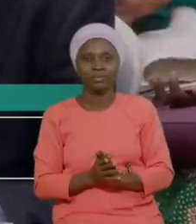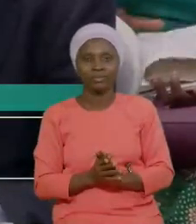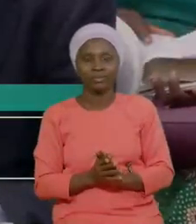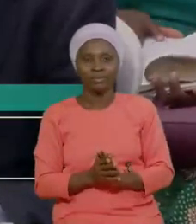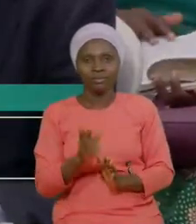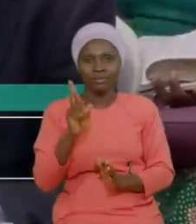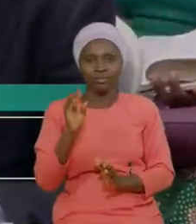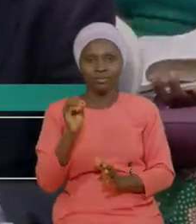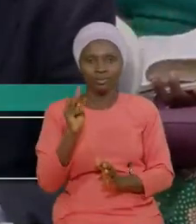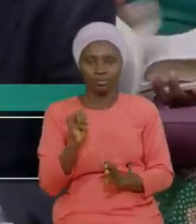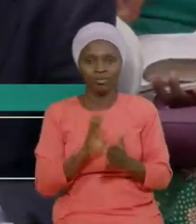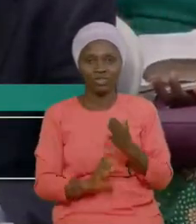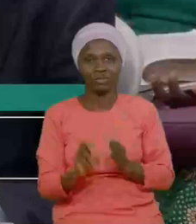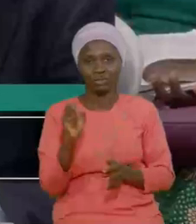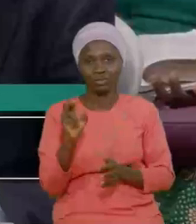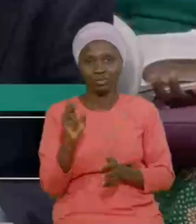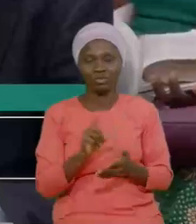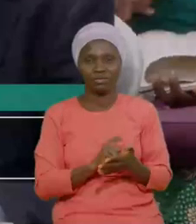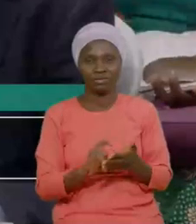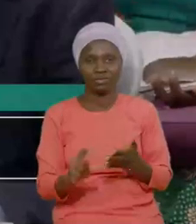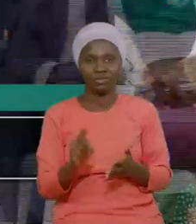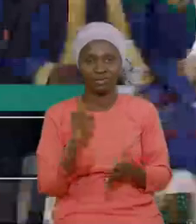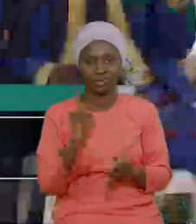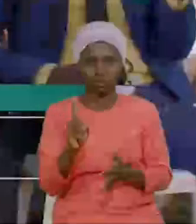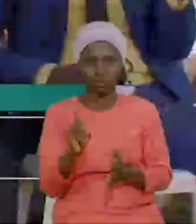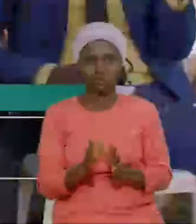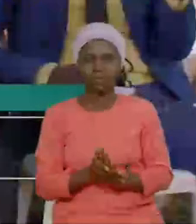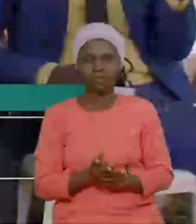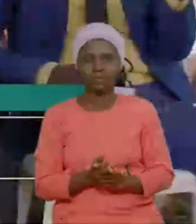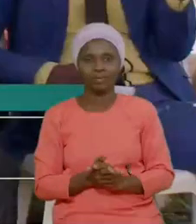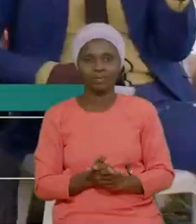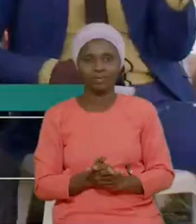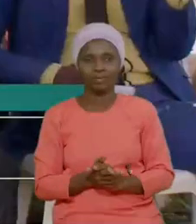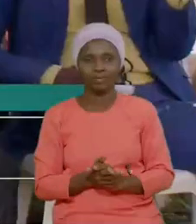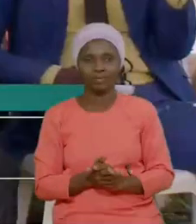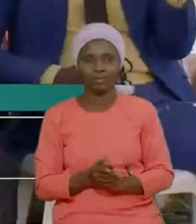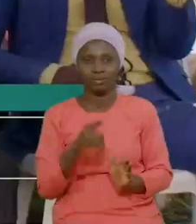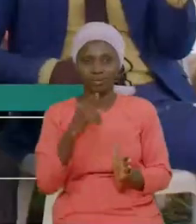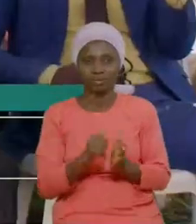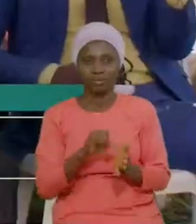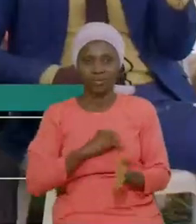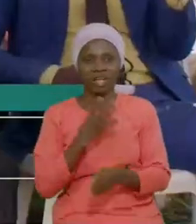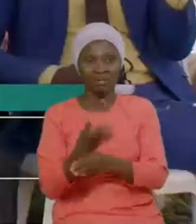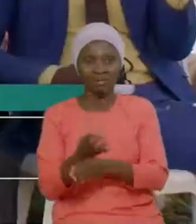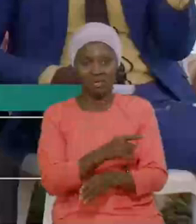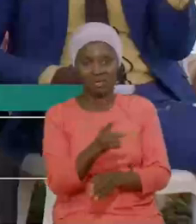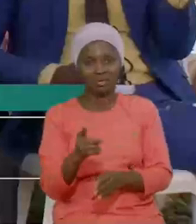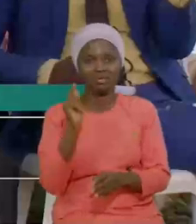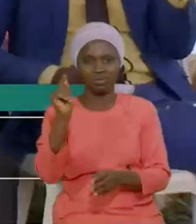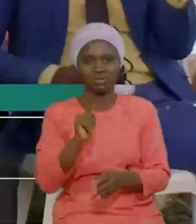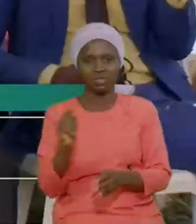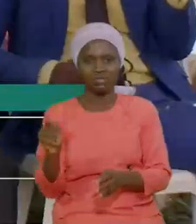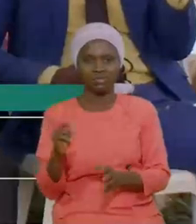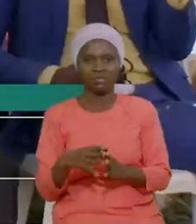Romans chapter 12, reading from verse 1. It says, I beseech you